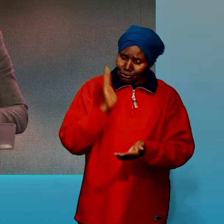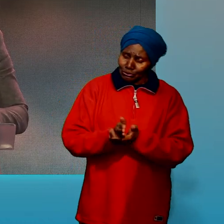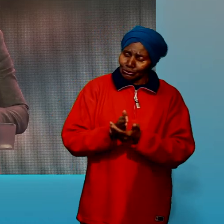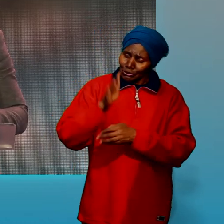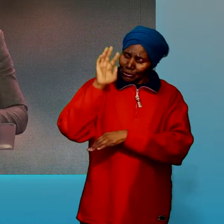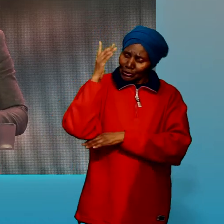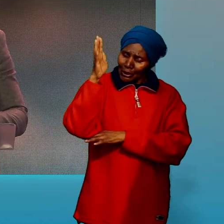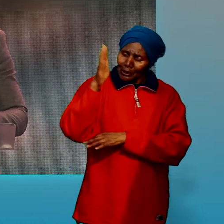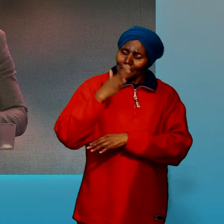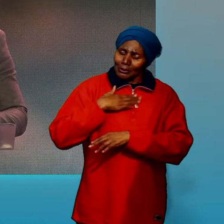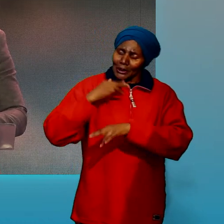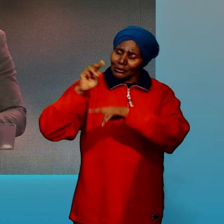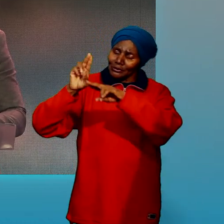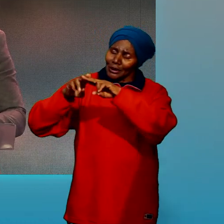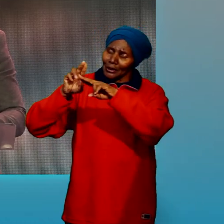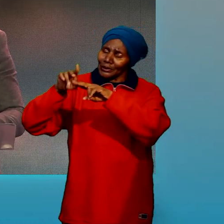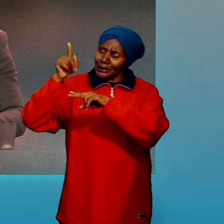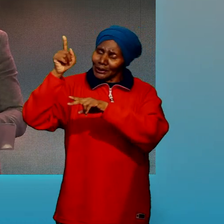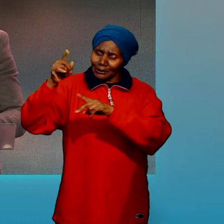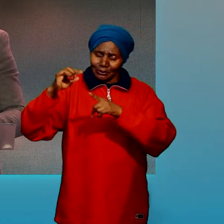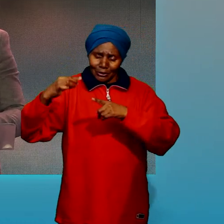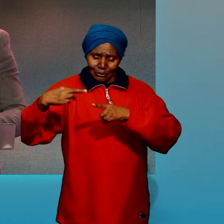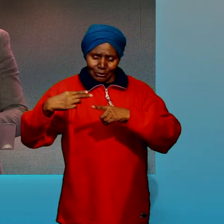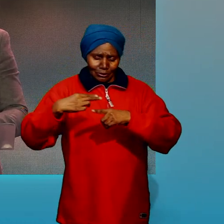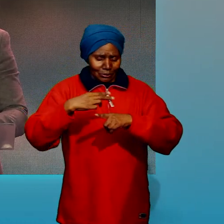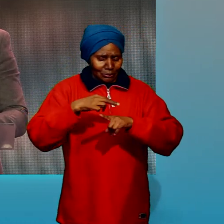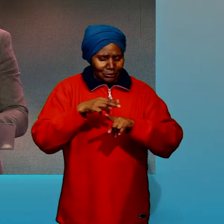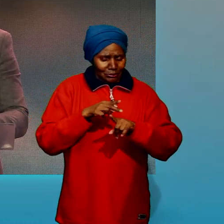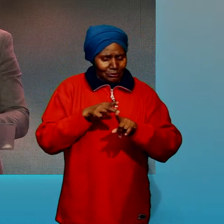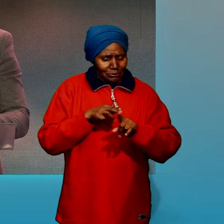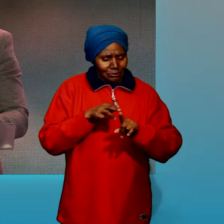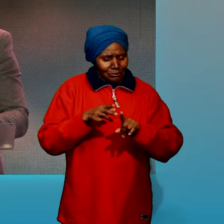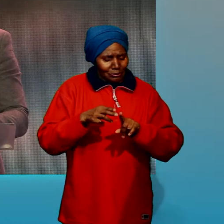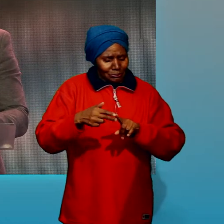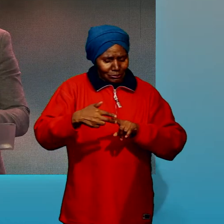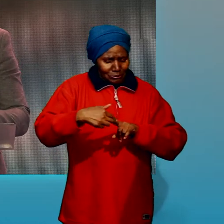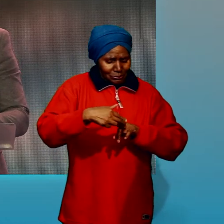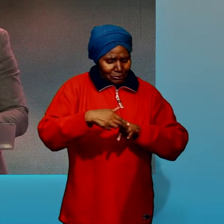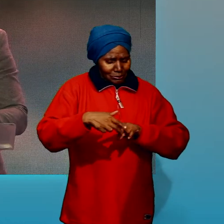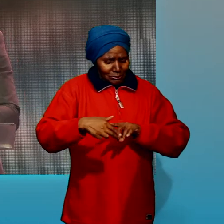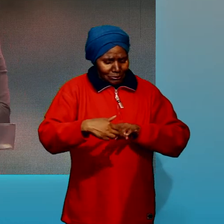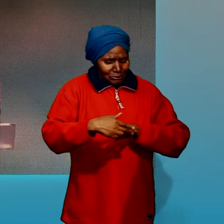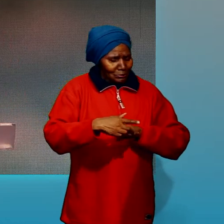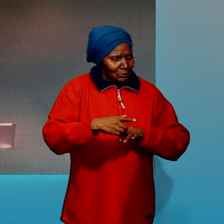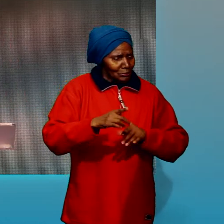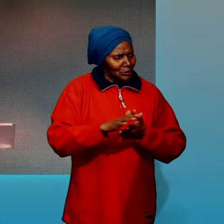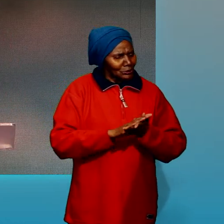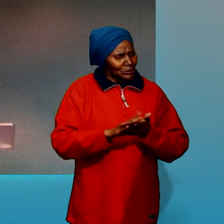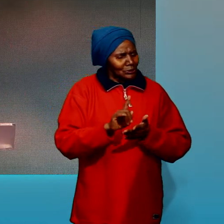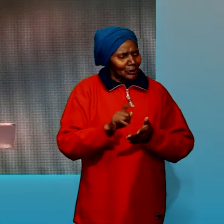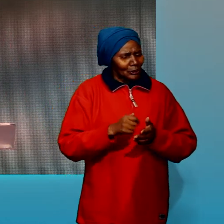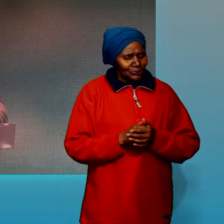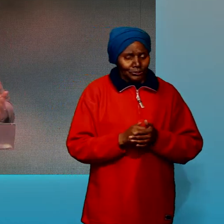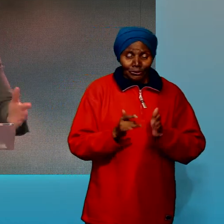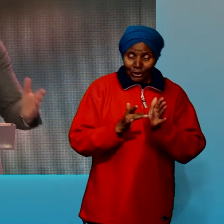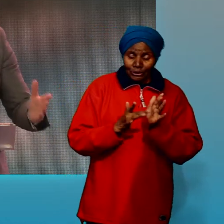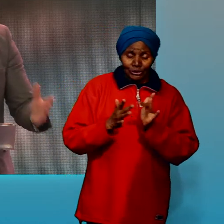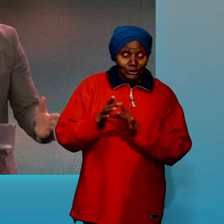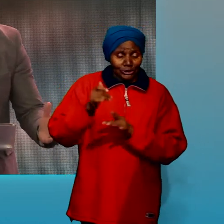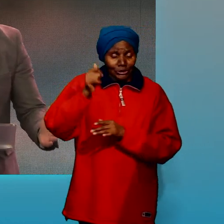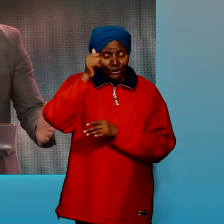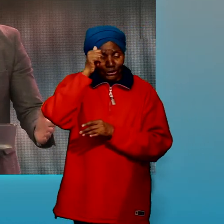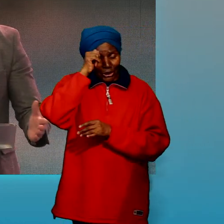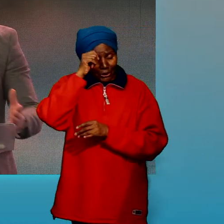Father is the vine dresser." The implication already is that Jesus is aware of the fact that there are